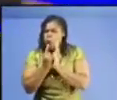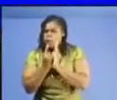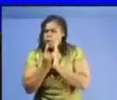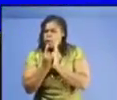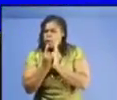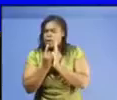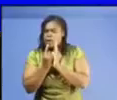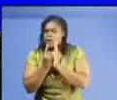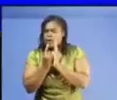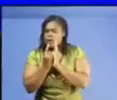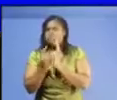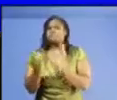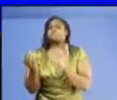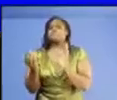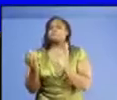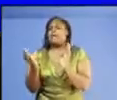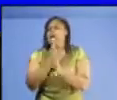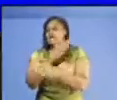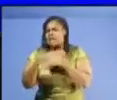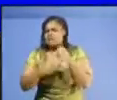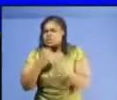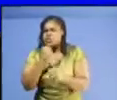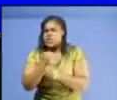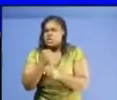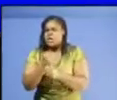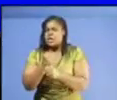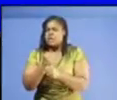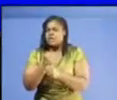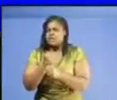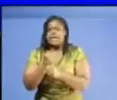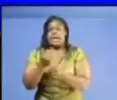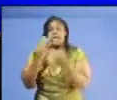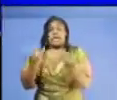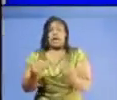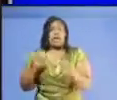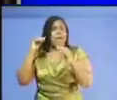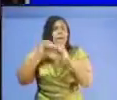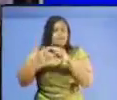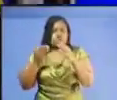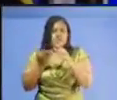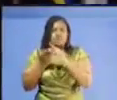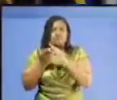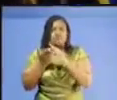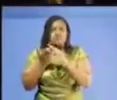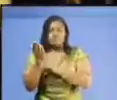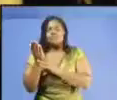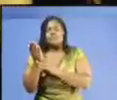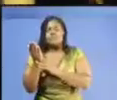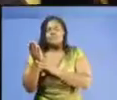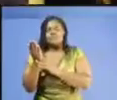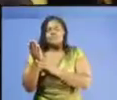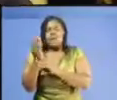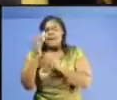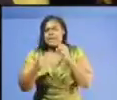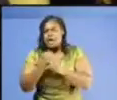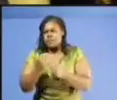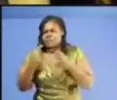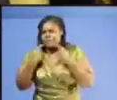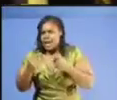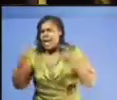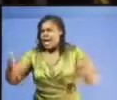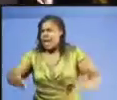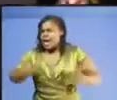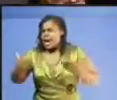year, entering on the edge of a brand new year, and you say Happy New Year to your